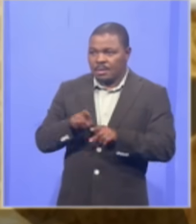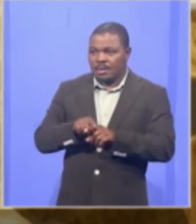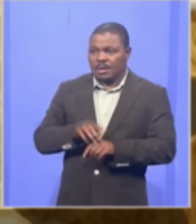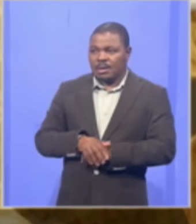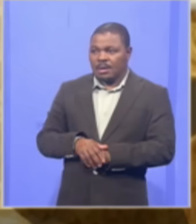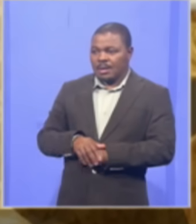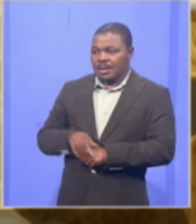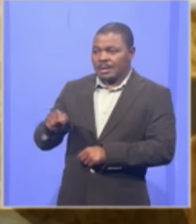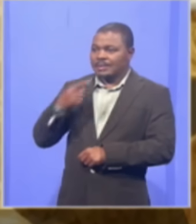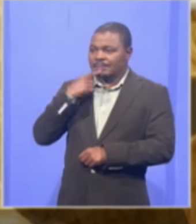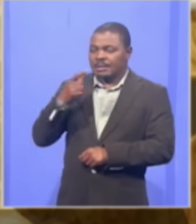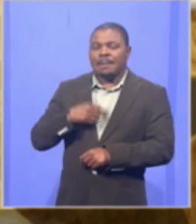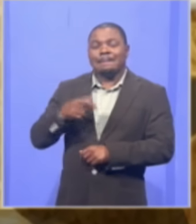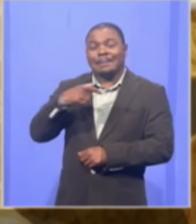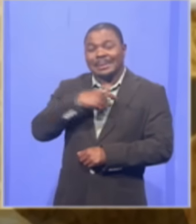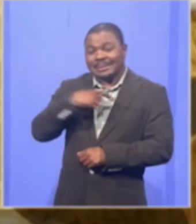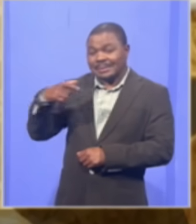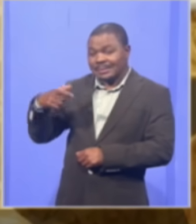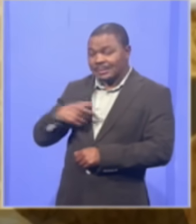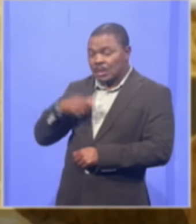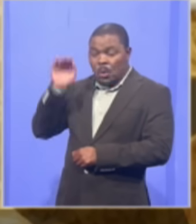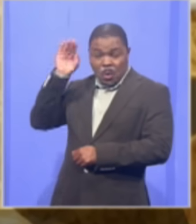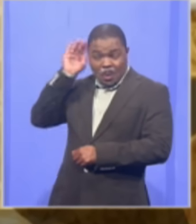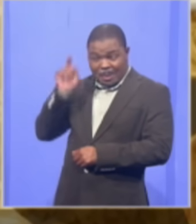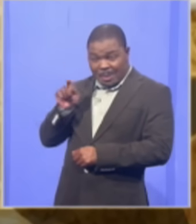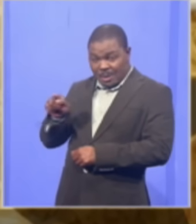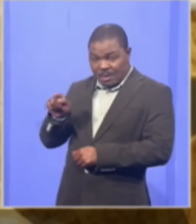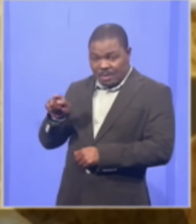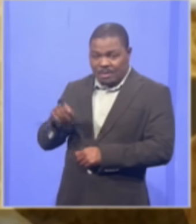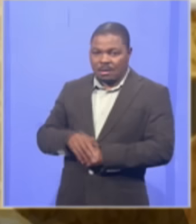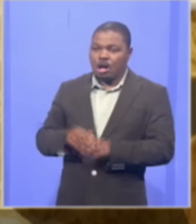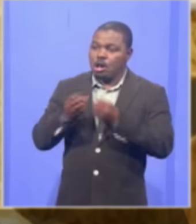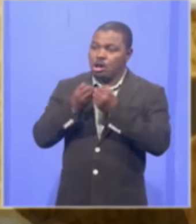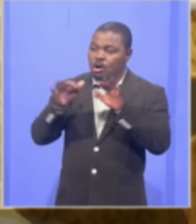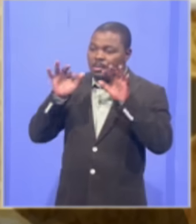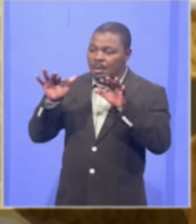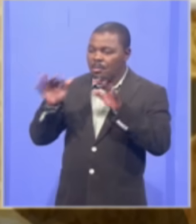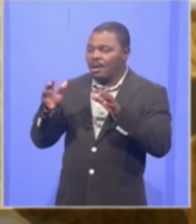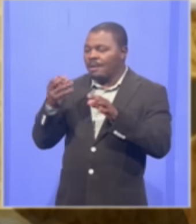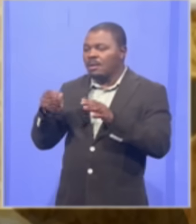was President Obama. It wasn't lots of people all over the